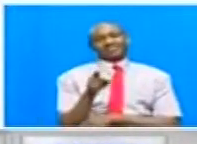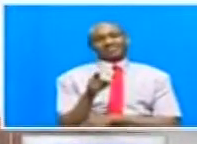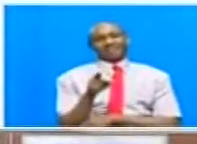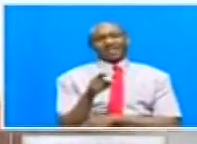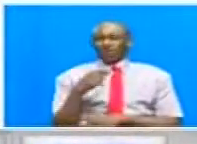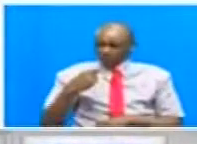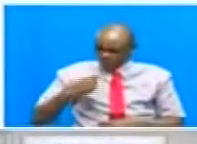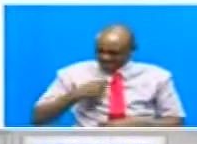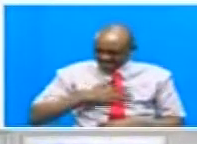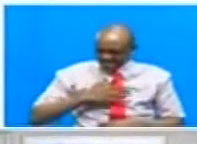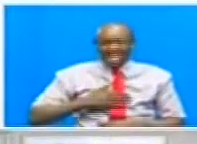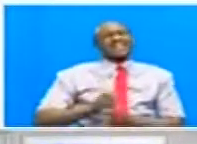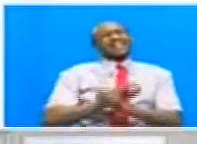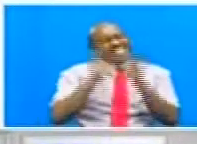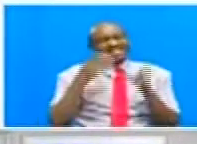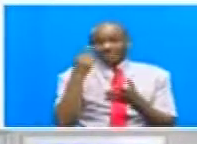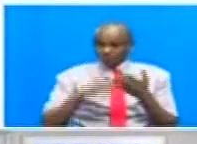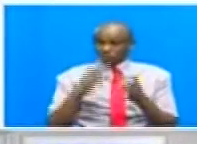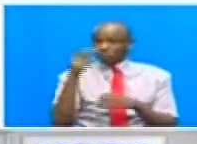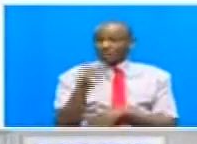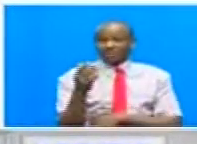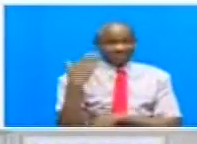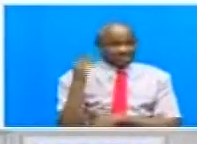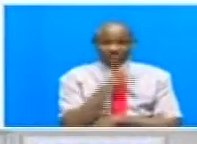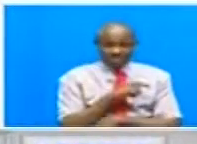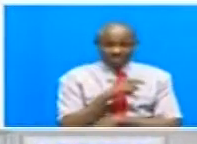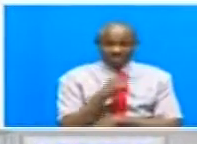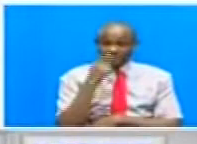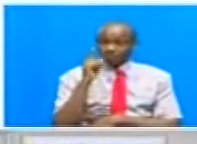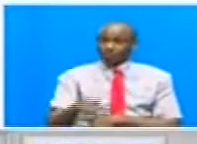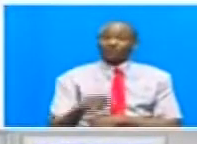were very clear after the 2 months that passed that we needed to bring